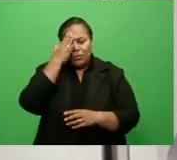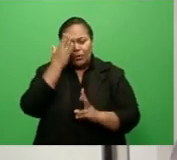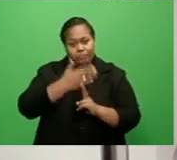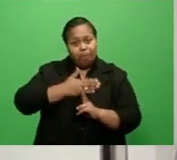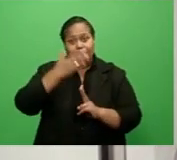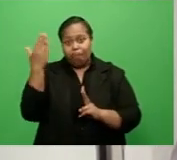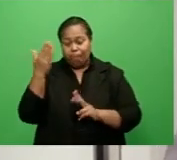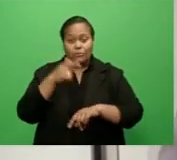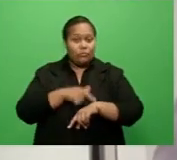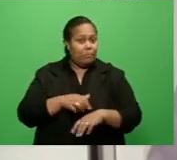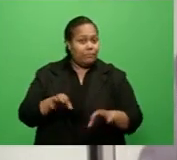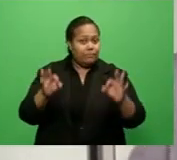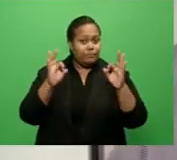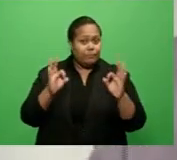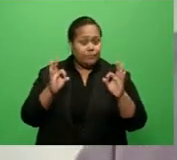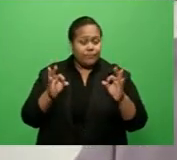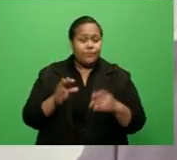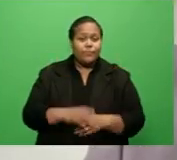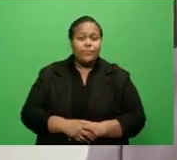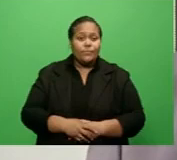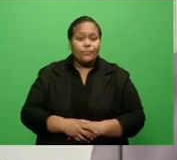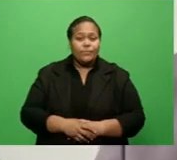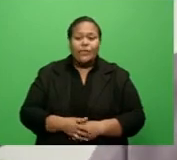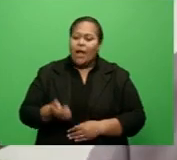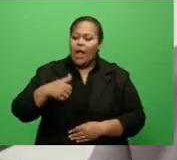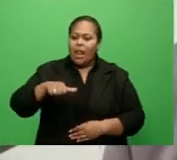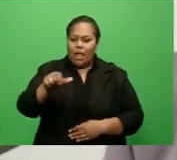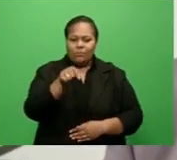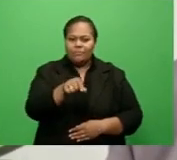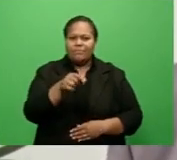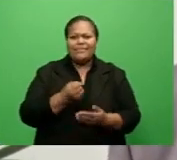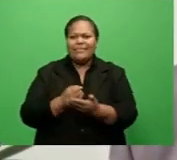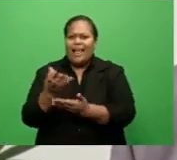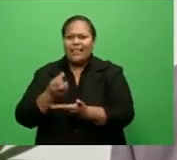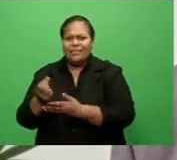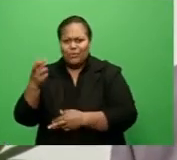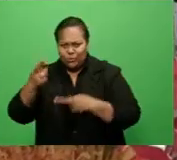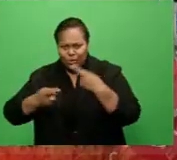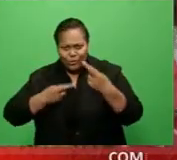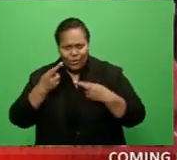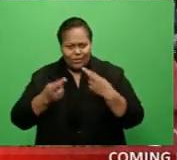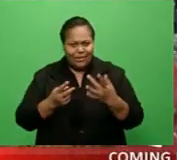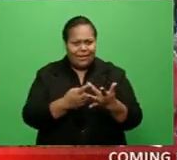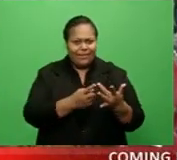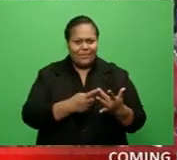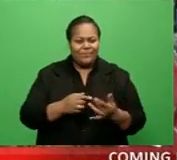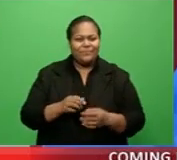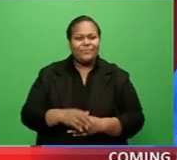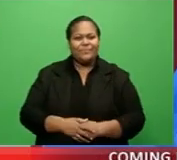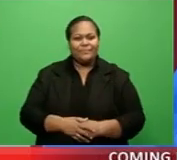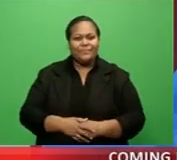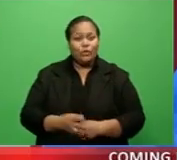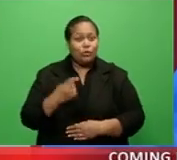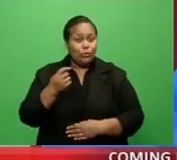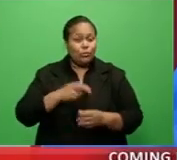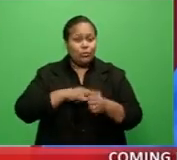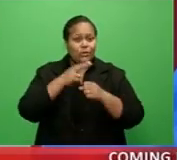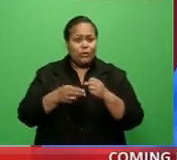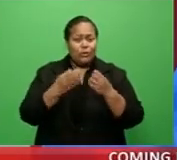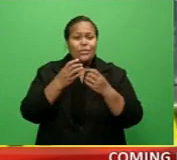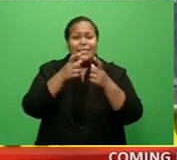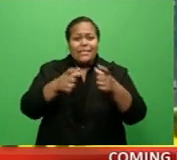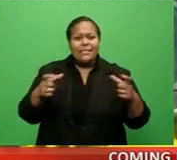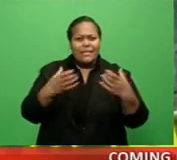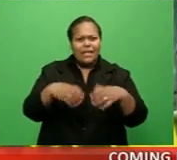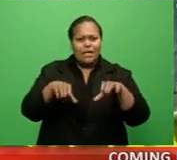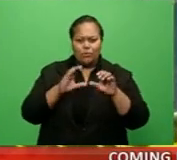as it allowed them to trade, especially in restaurants. Up ahead, City Council works with